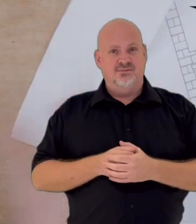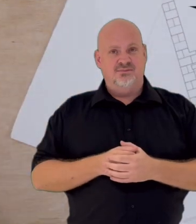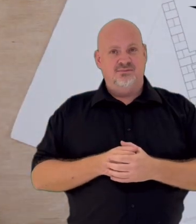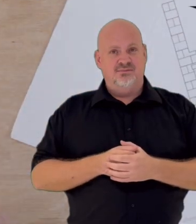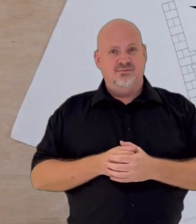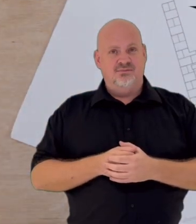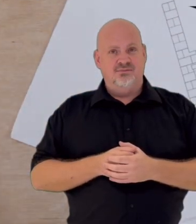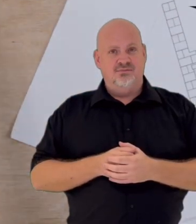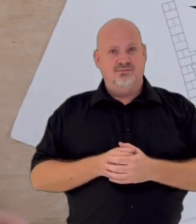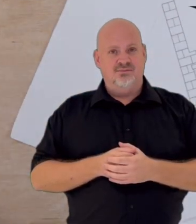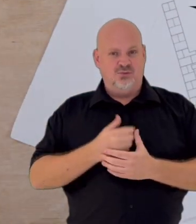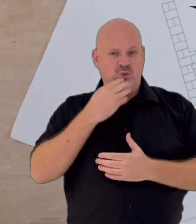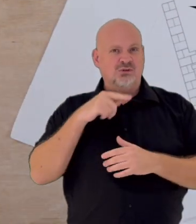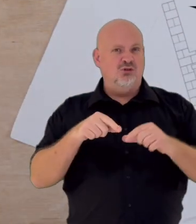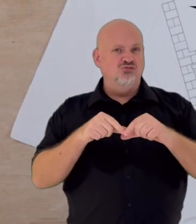ruler.